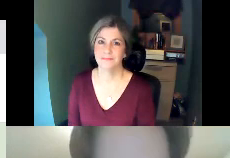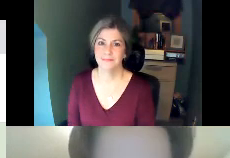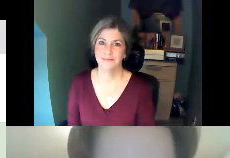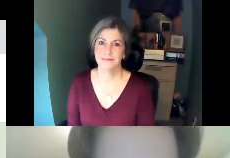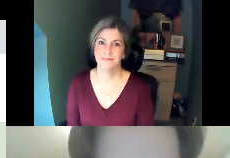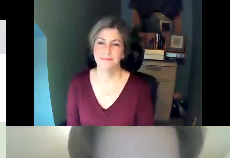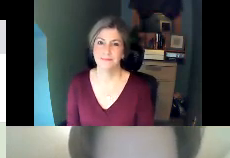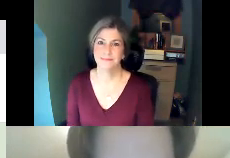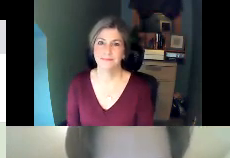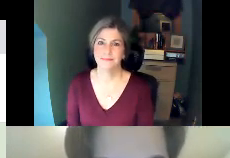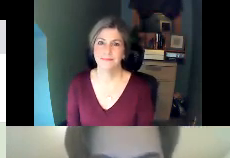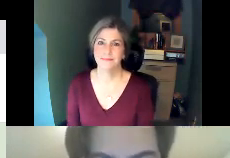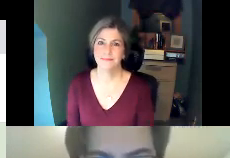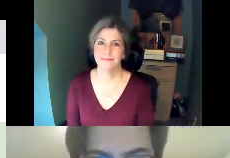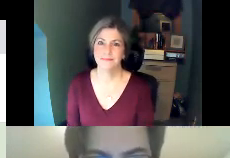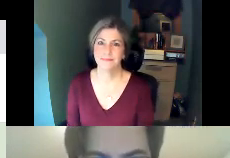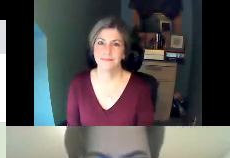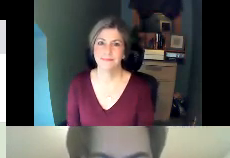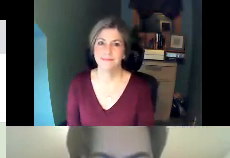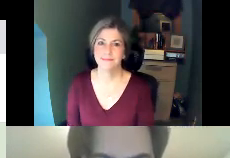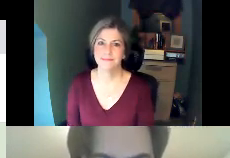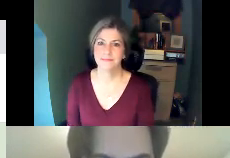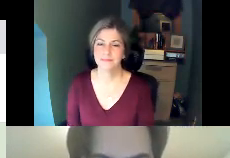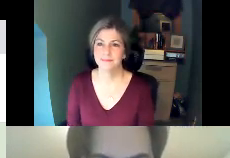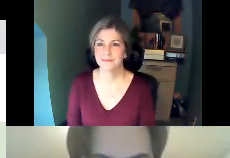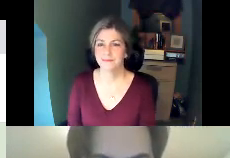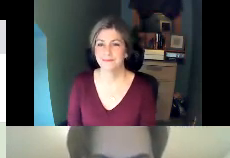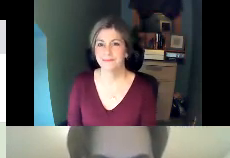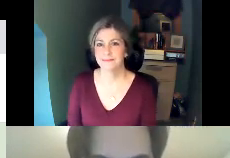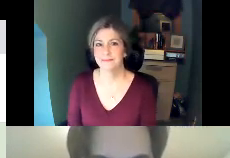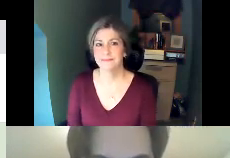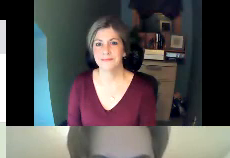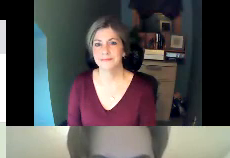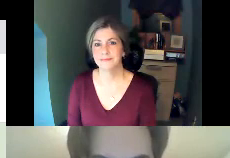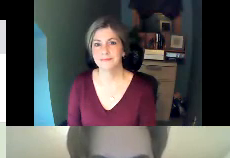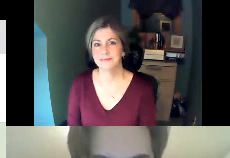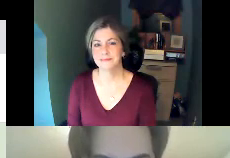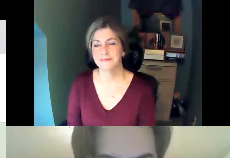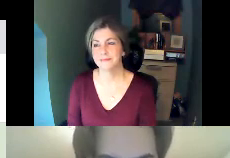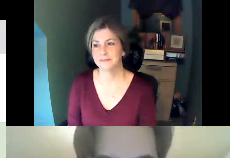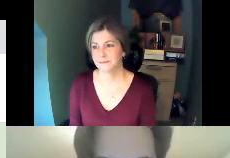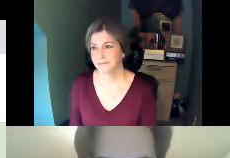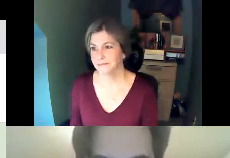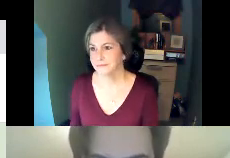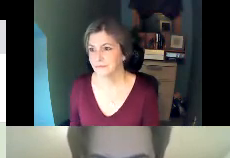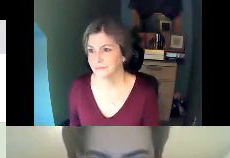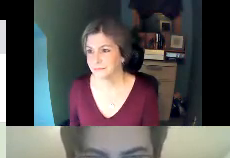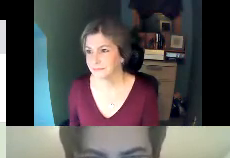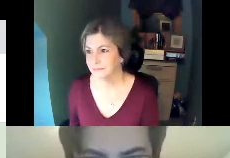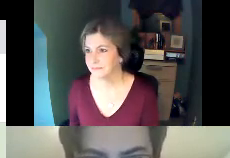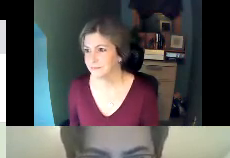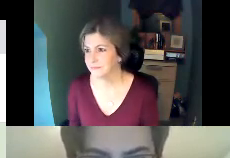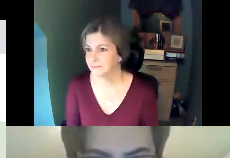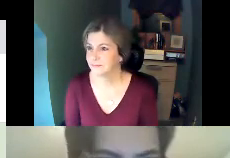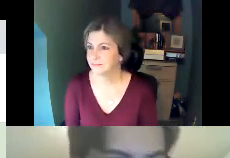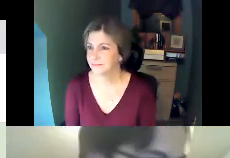be, unfortunately, an obstacle right at the beginning. We've had sometimes of a student and parent,